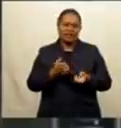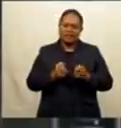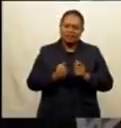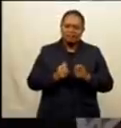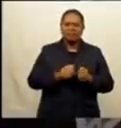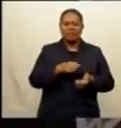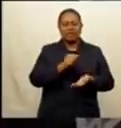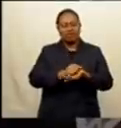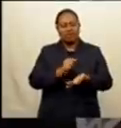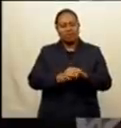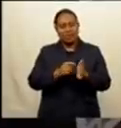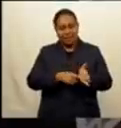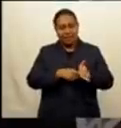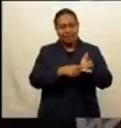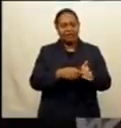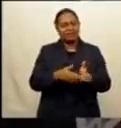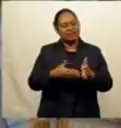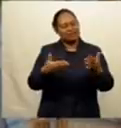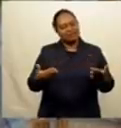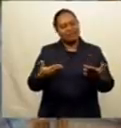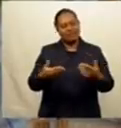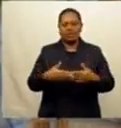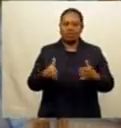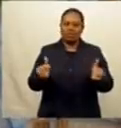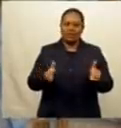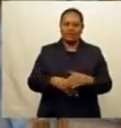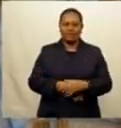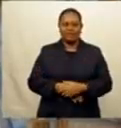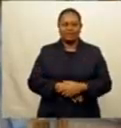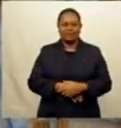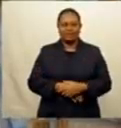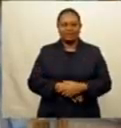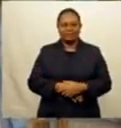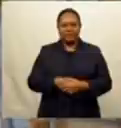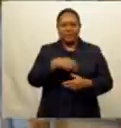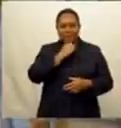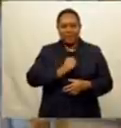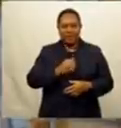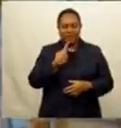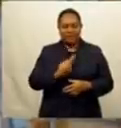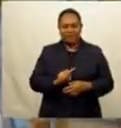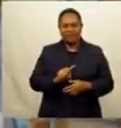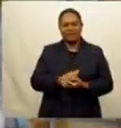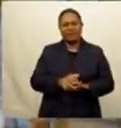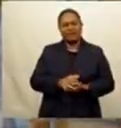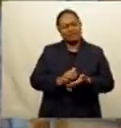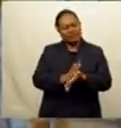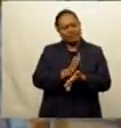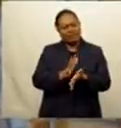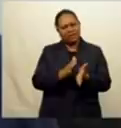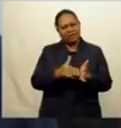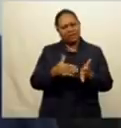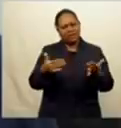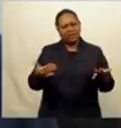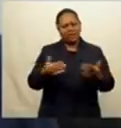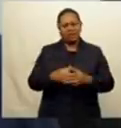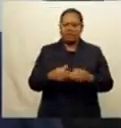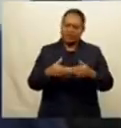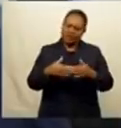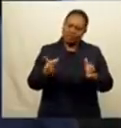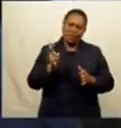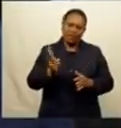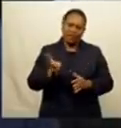in Lambasa are back in action. We are glad that we are given a chance to resume our business again. An